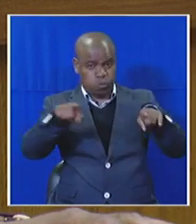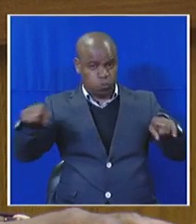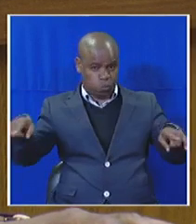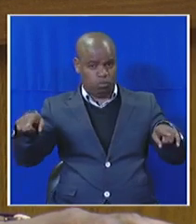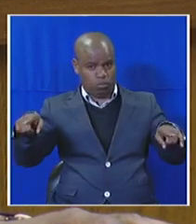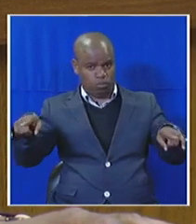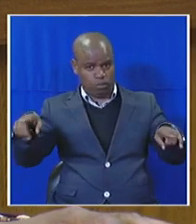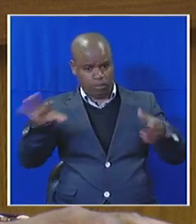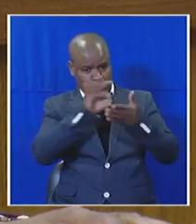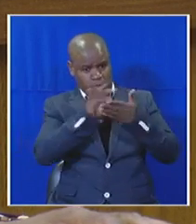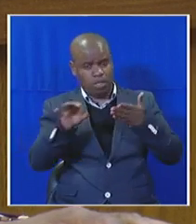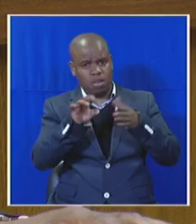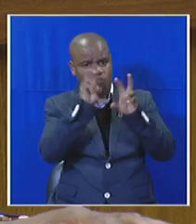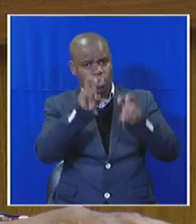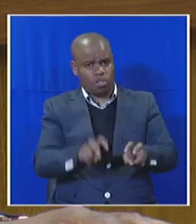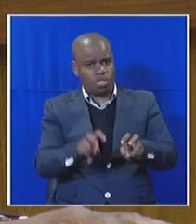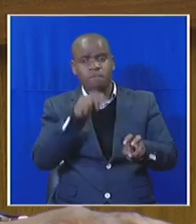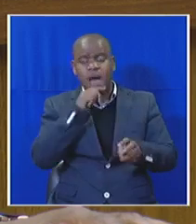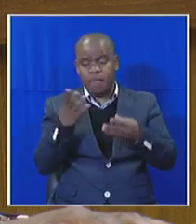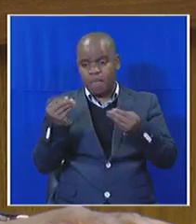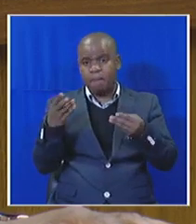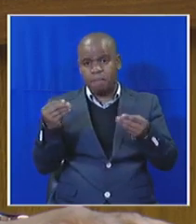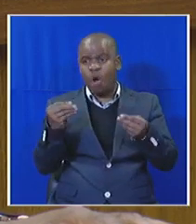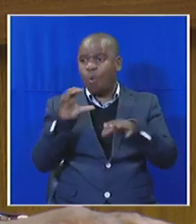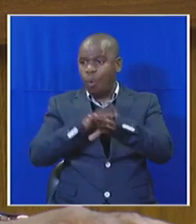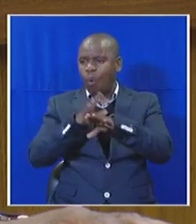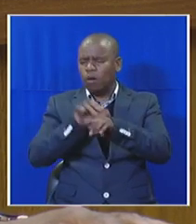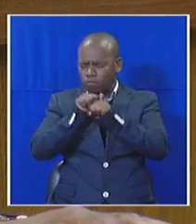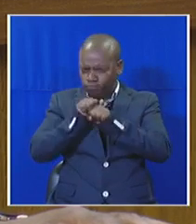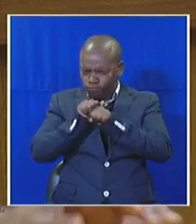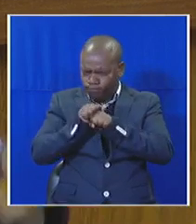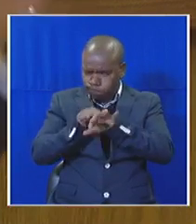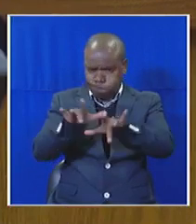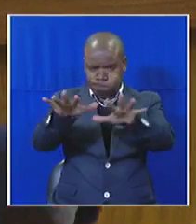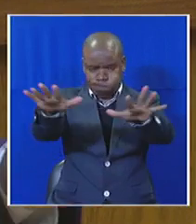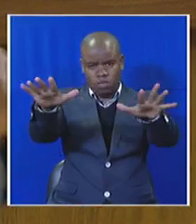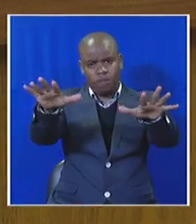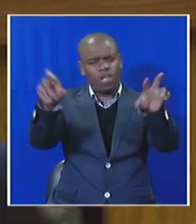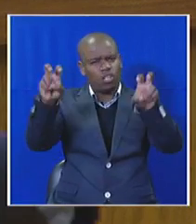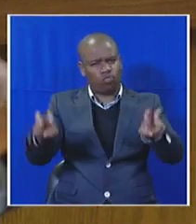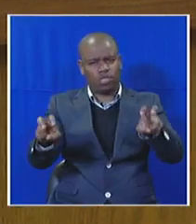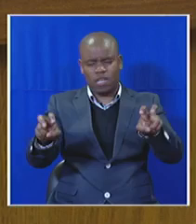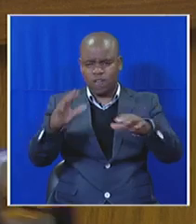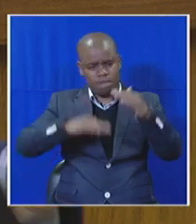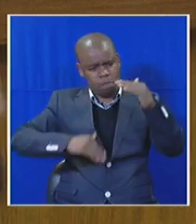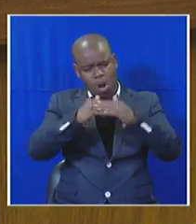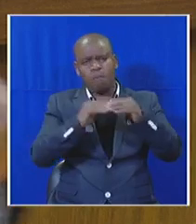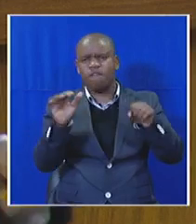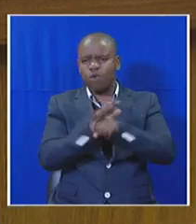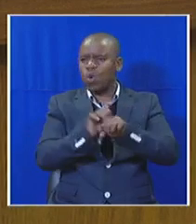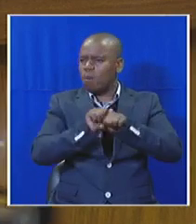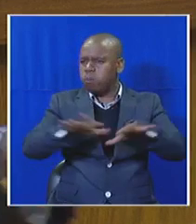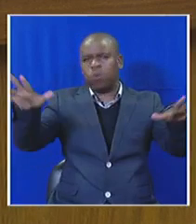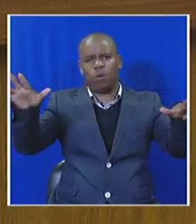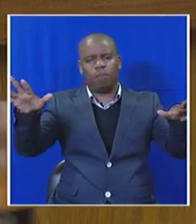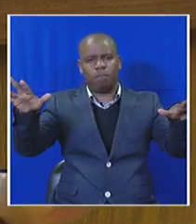energy, will not reach the percentage that the nuclear will bring to solve the problem of energy in this